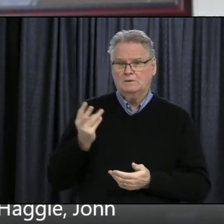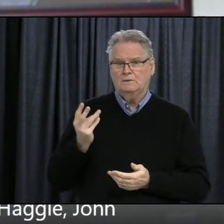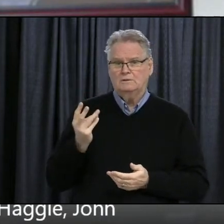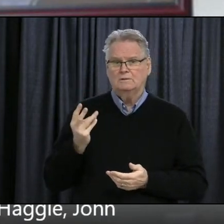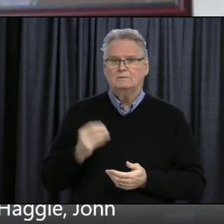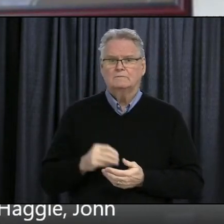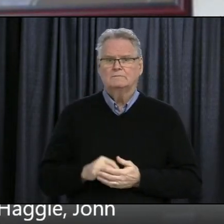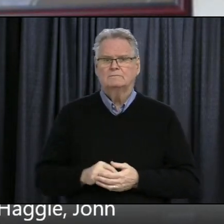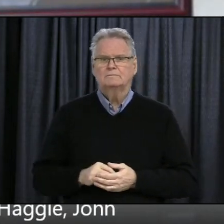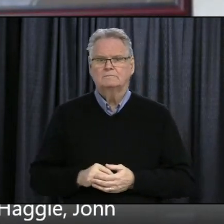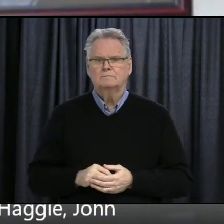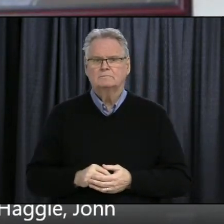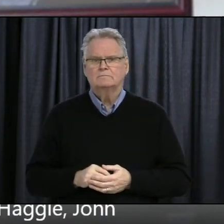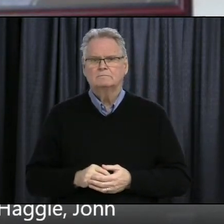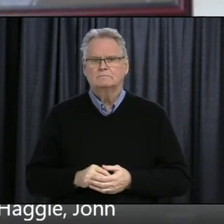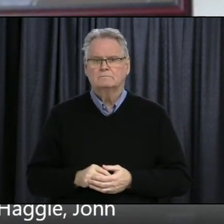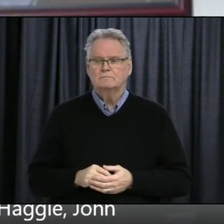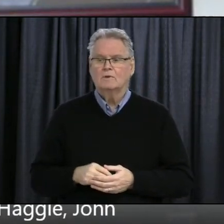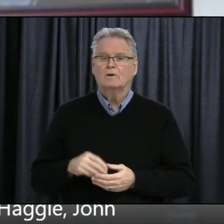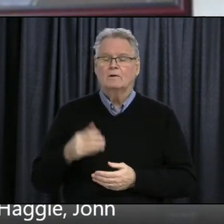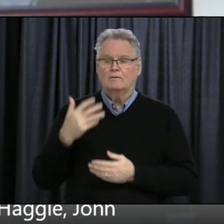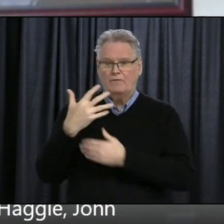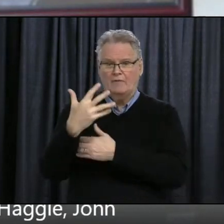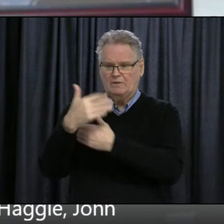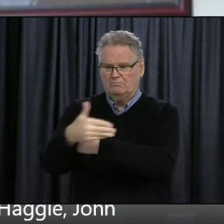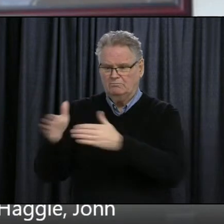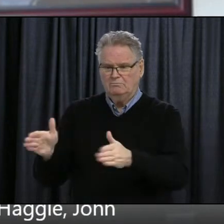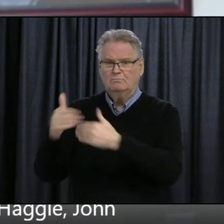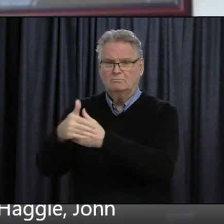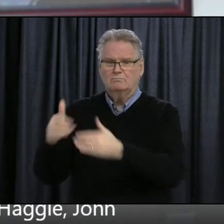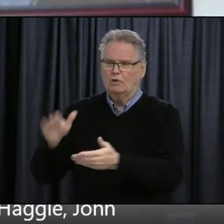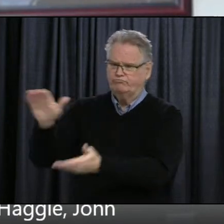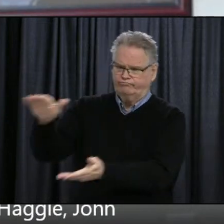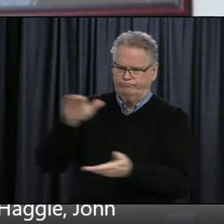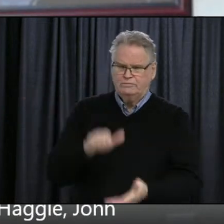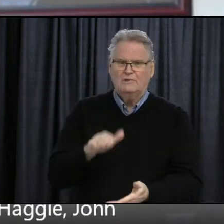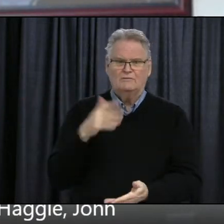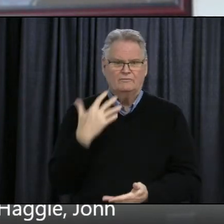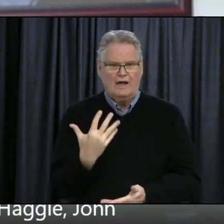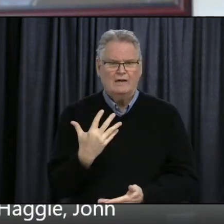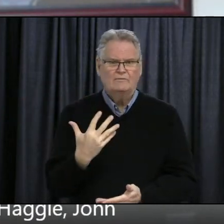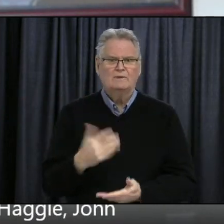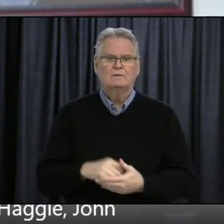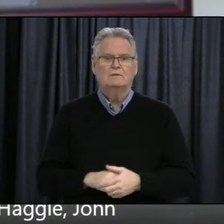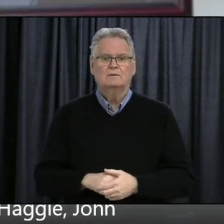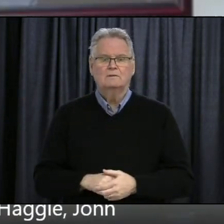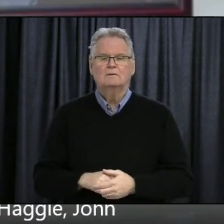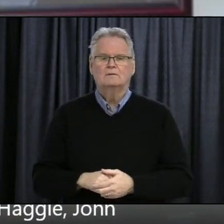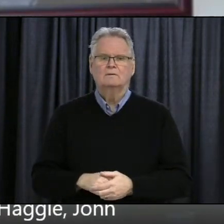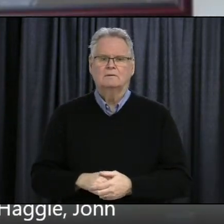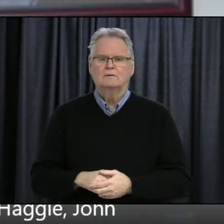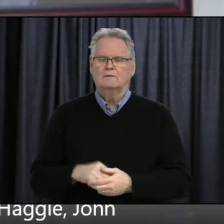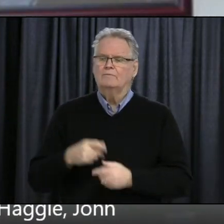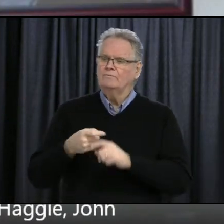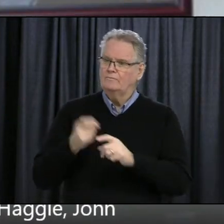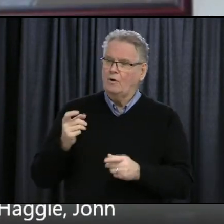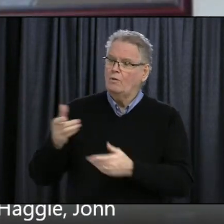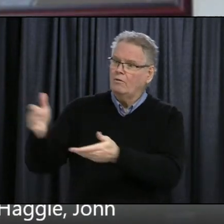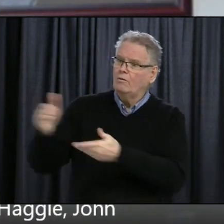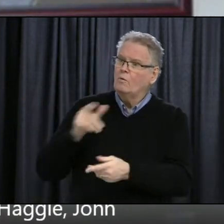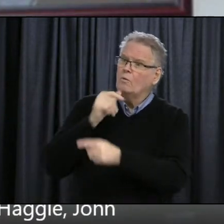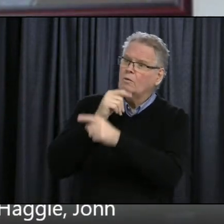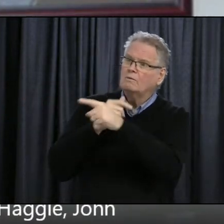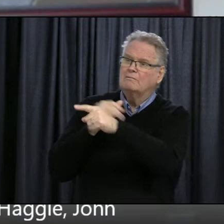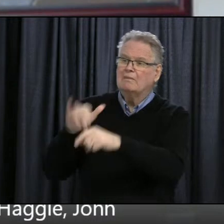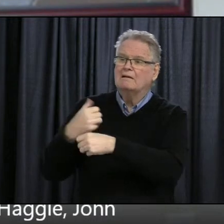the doses that we are receiving. If we are ever fortunate enough to get into the situation of having more doses to give than we